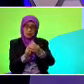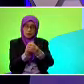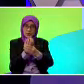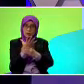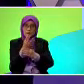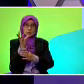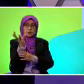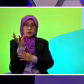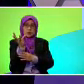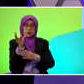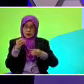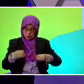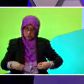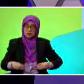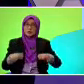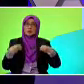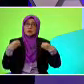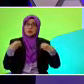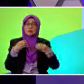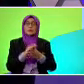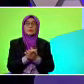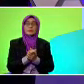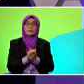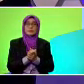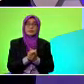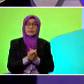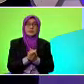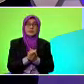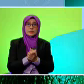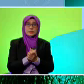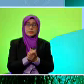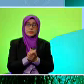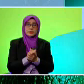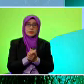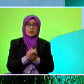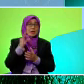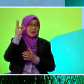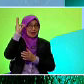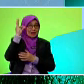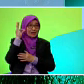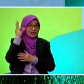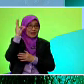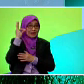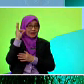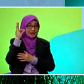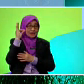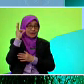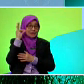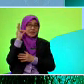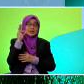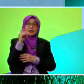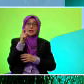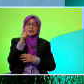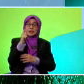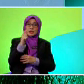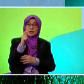conclude the factors as TONA, the acronym TONA. What is TONA? Okay, the first one is